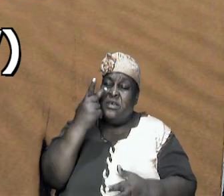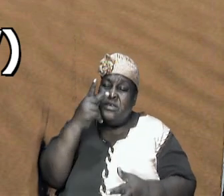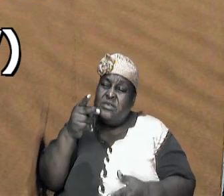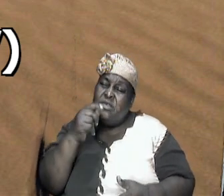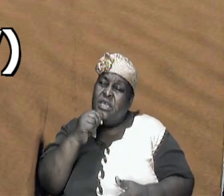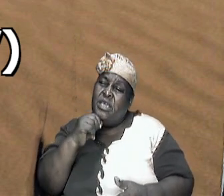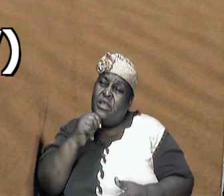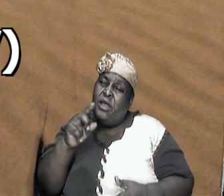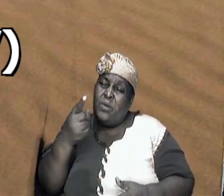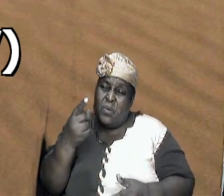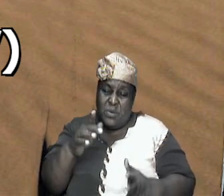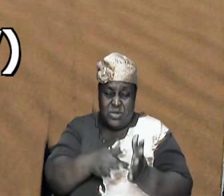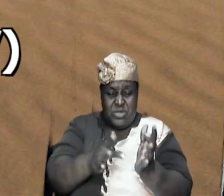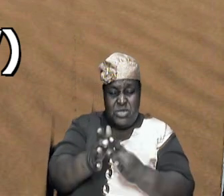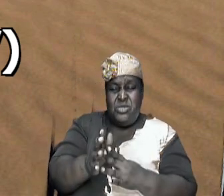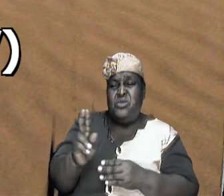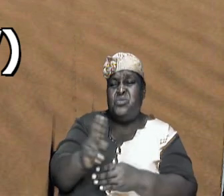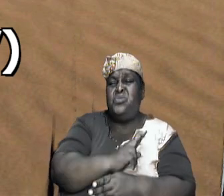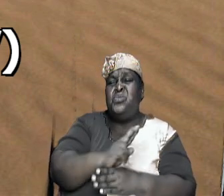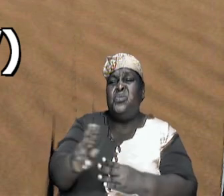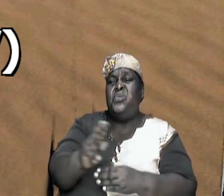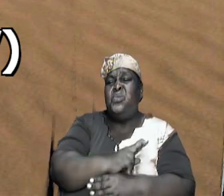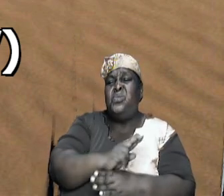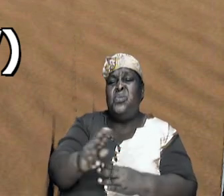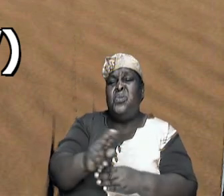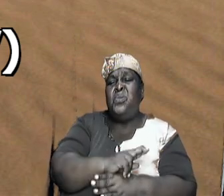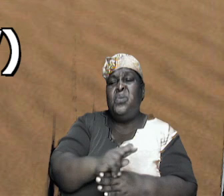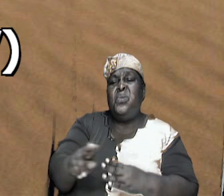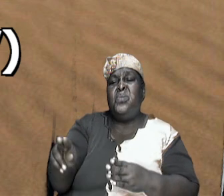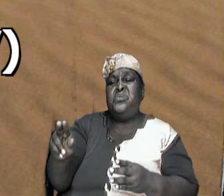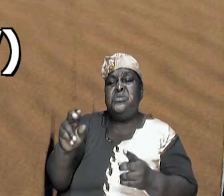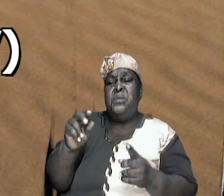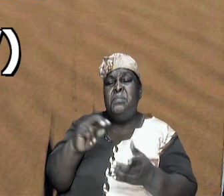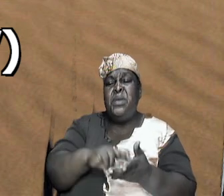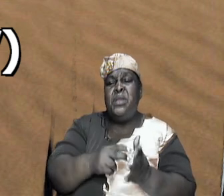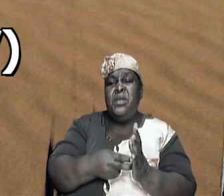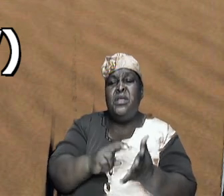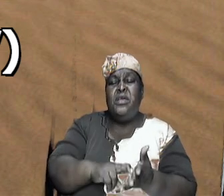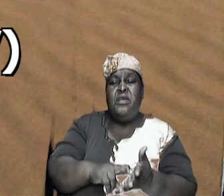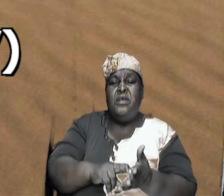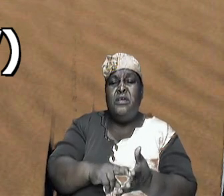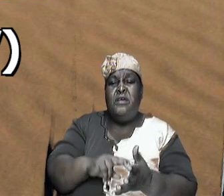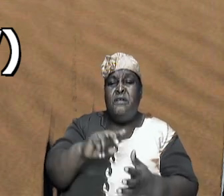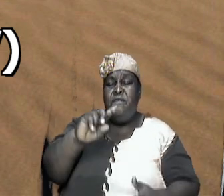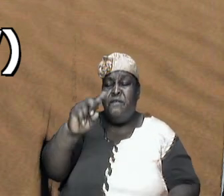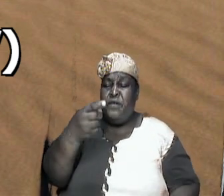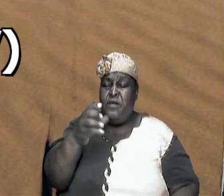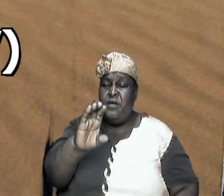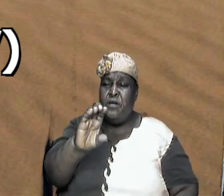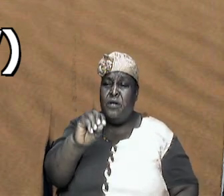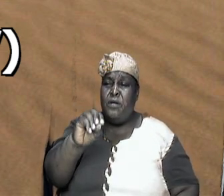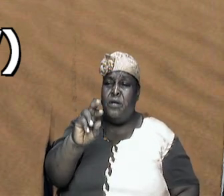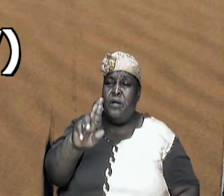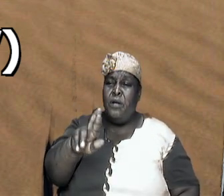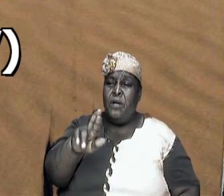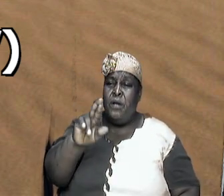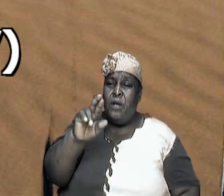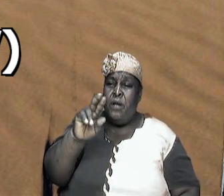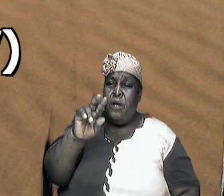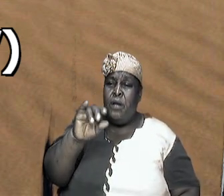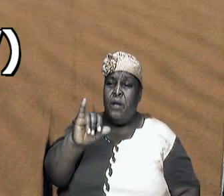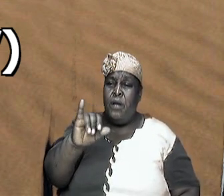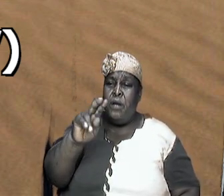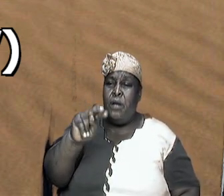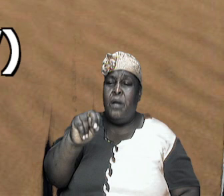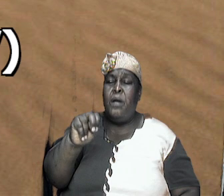Jesus using the term, but when we look at 1 Corinthians 11, when we look at 1 Corinthians 11,